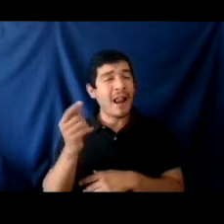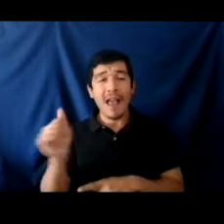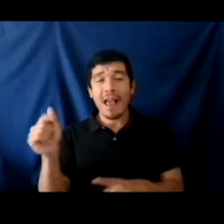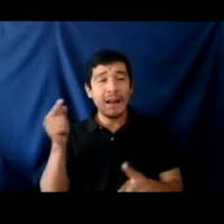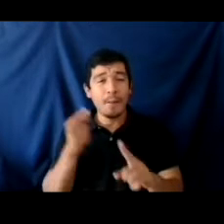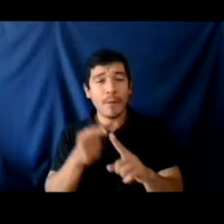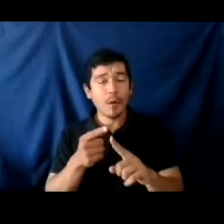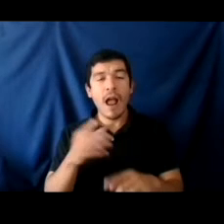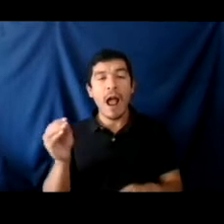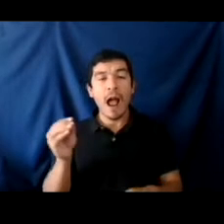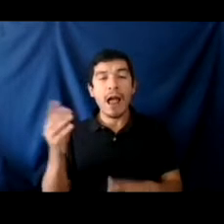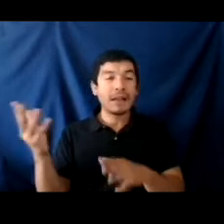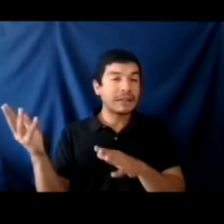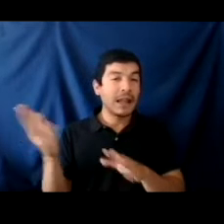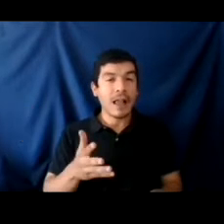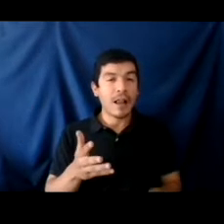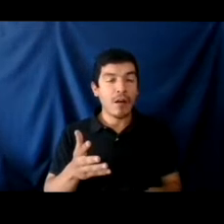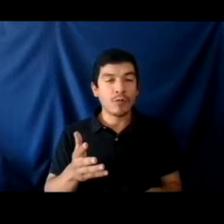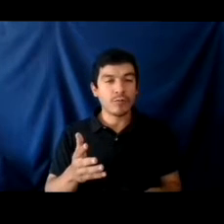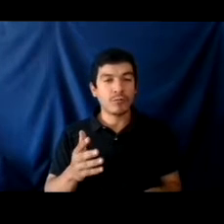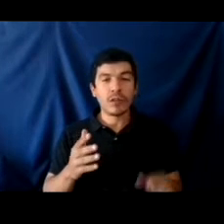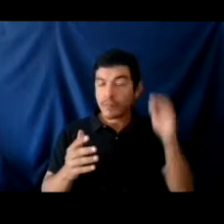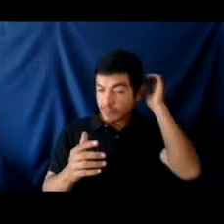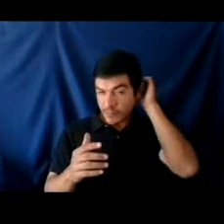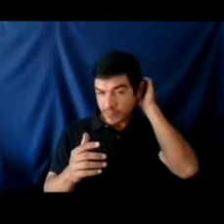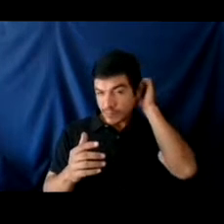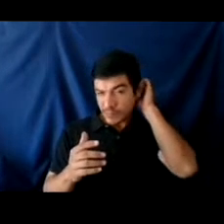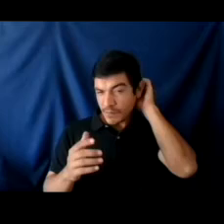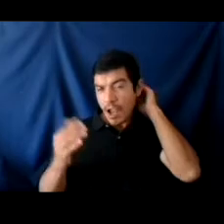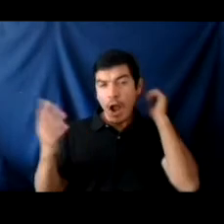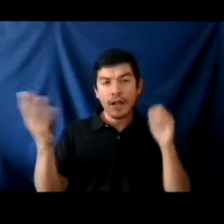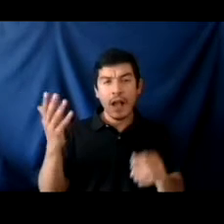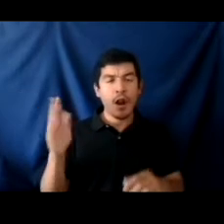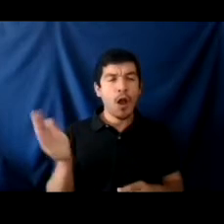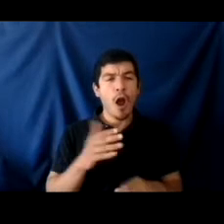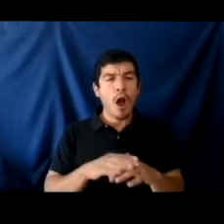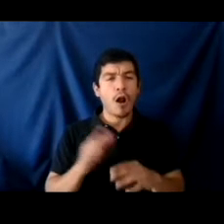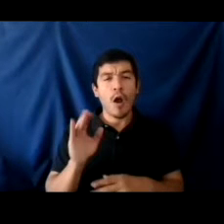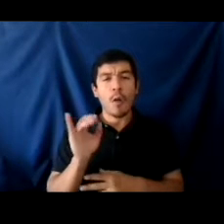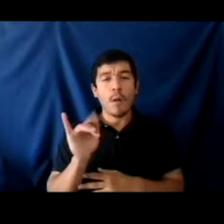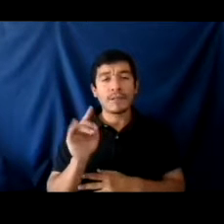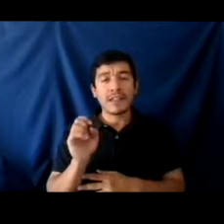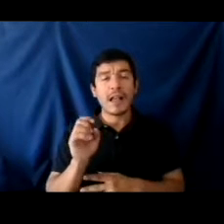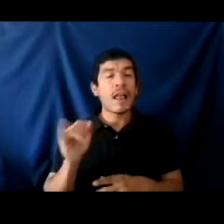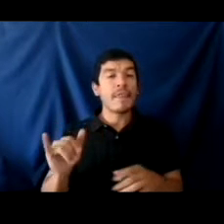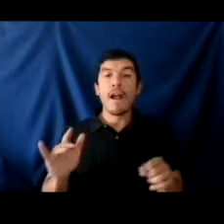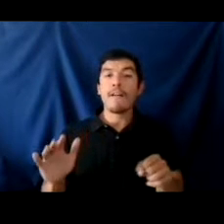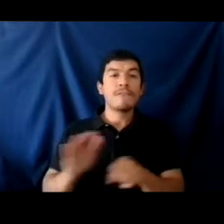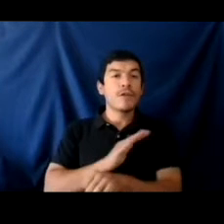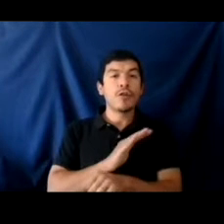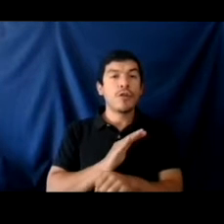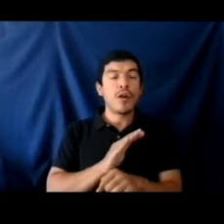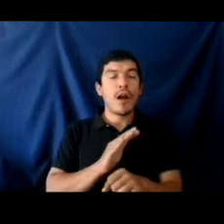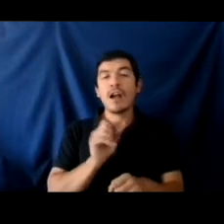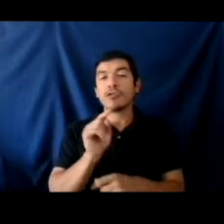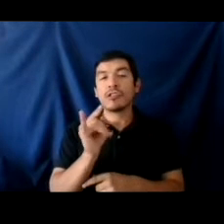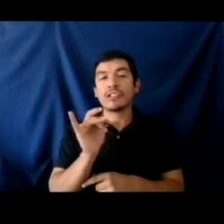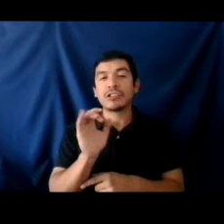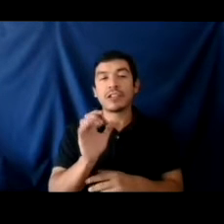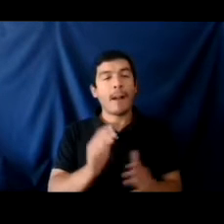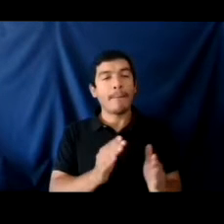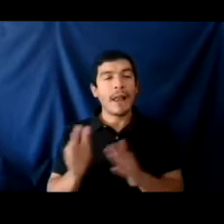point and download or read on the website the full comprehensive strategic